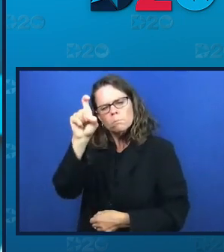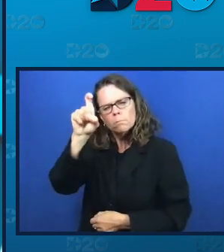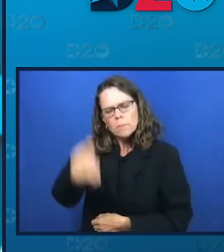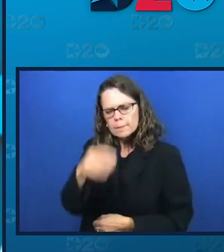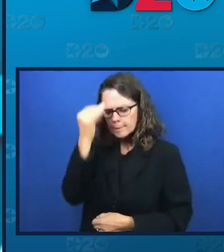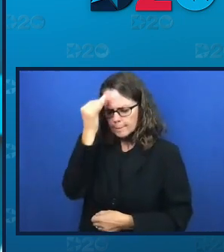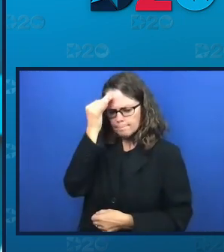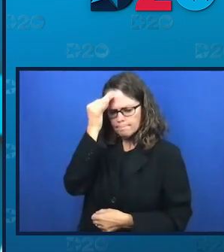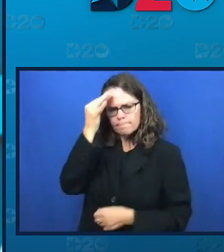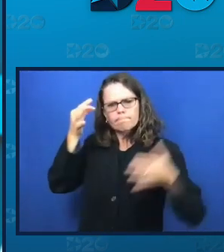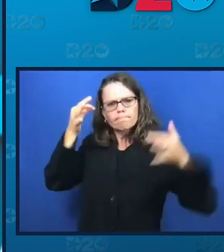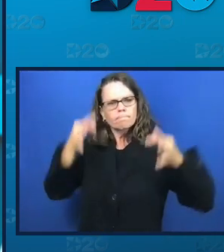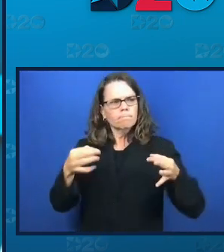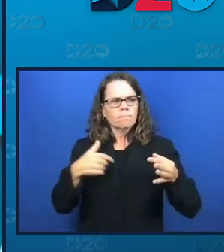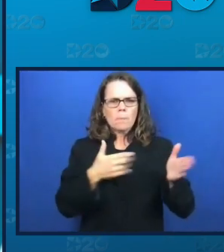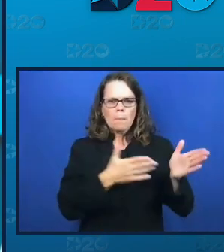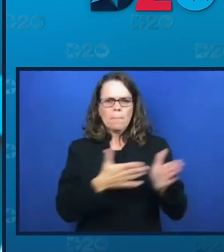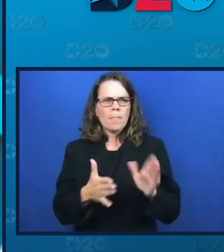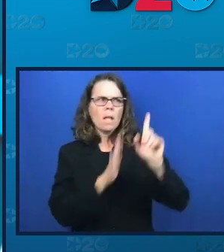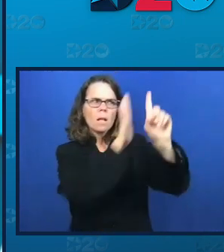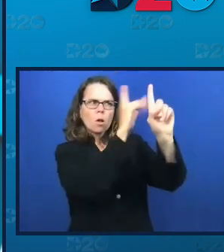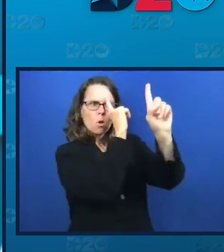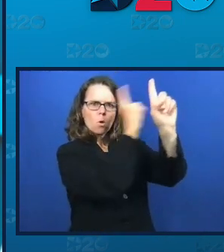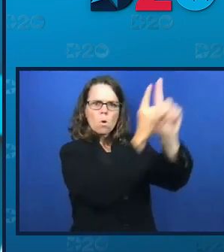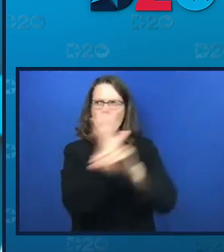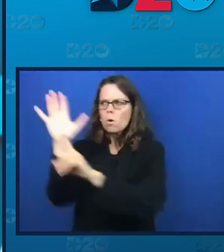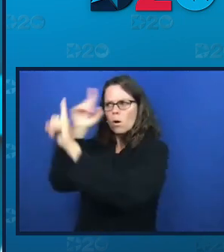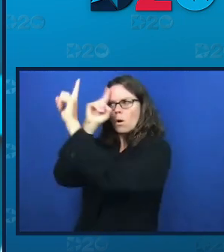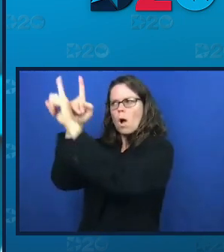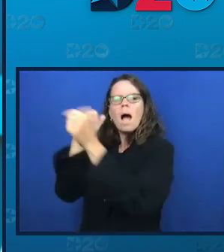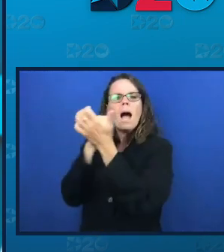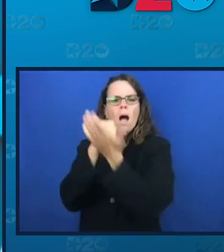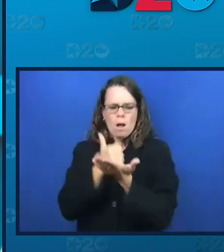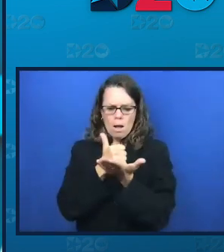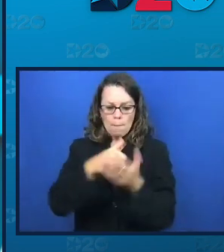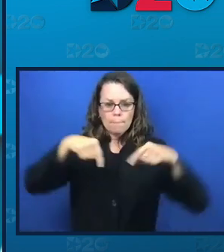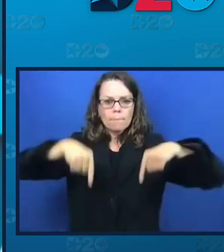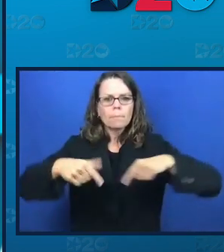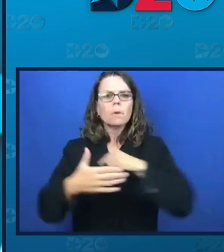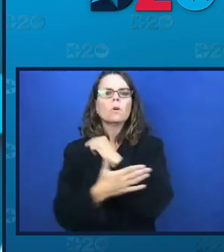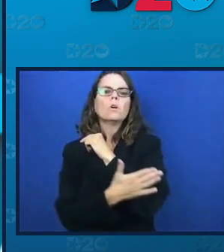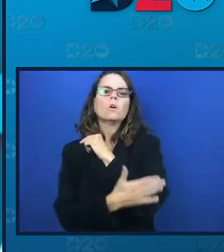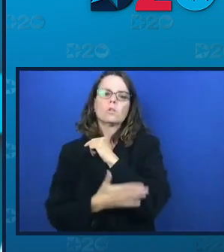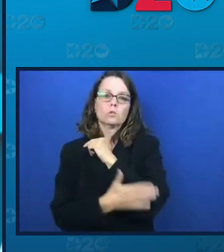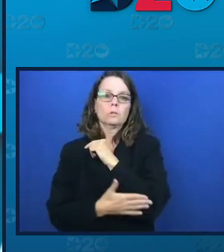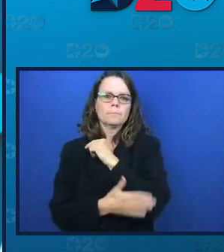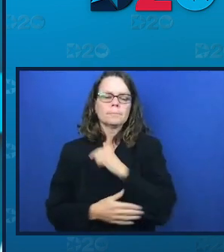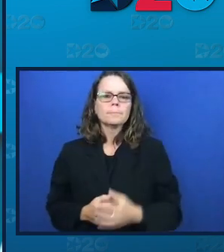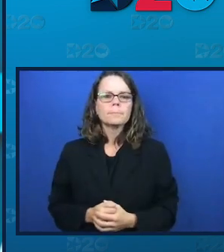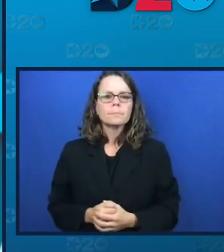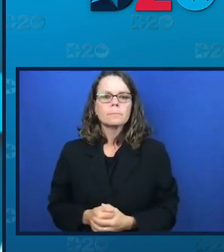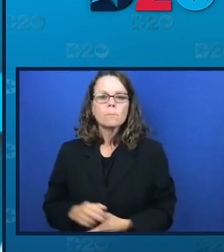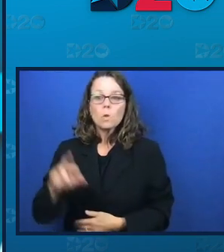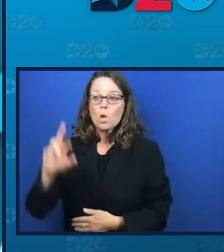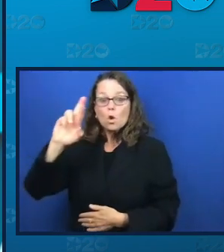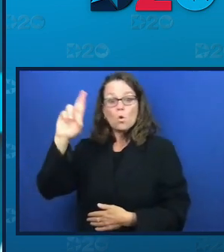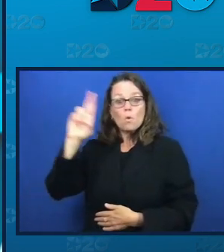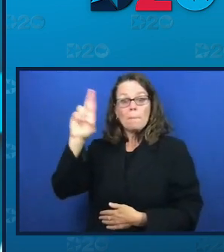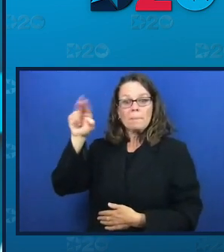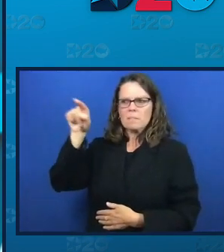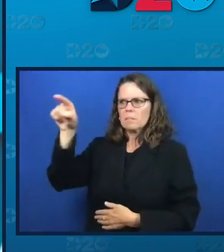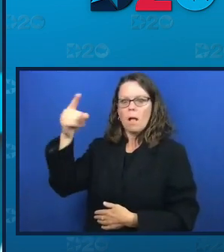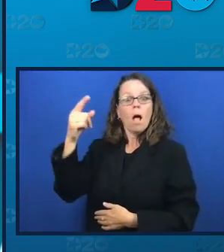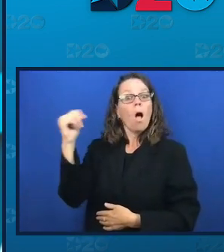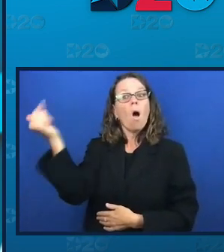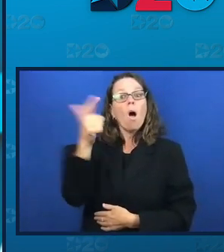that demands absolute loyalty to one man and his personal agenda really ever make this country greater?